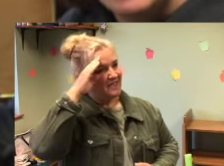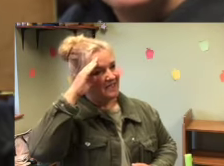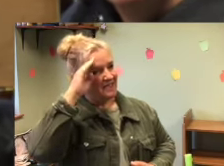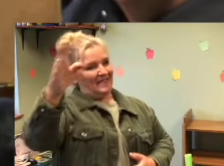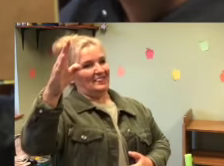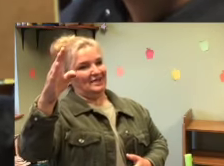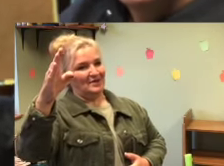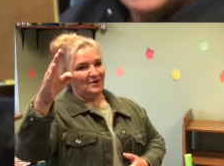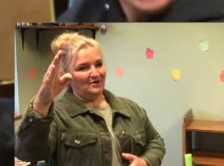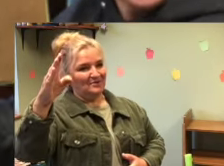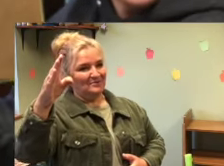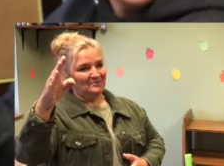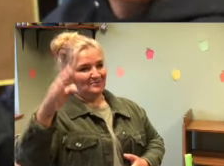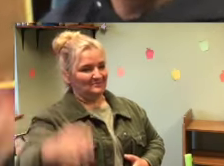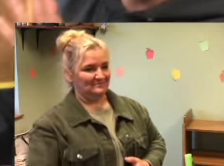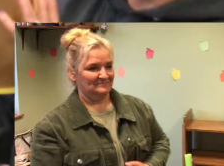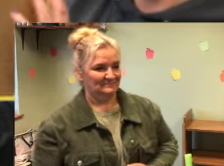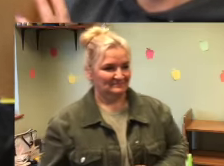hello.